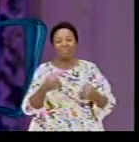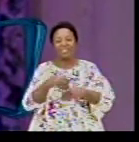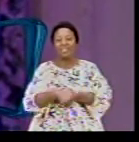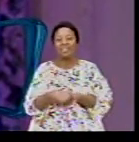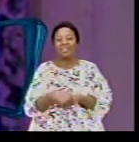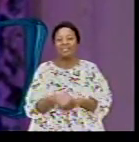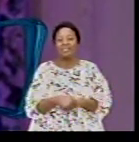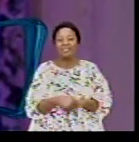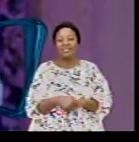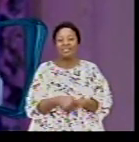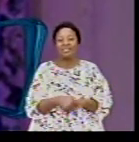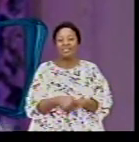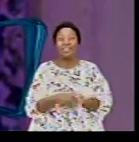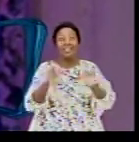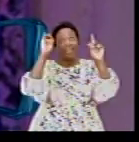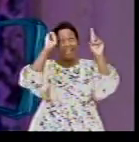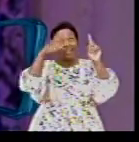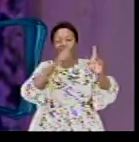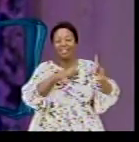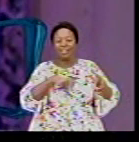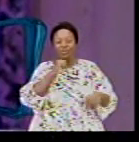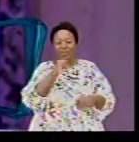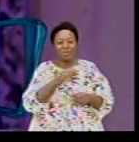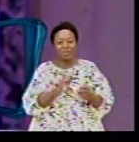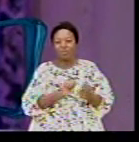He will not pass you by.